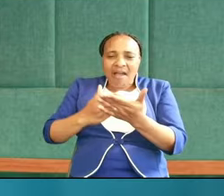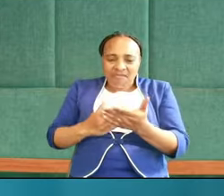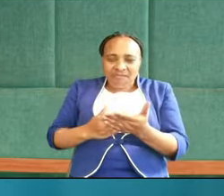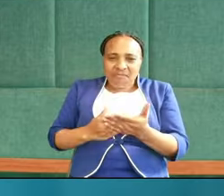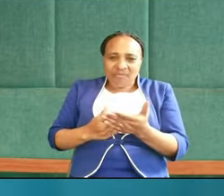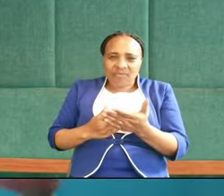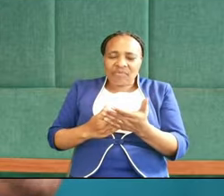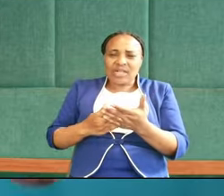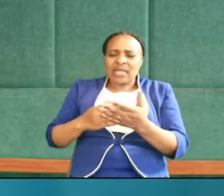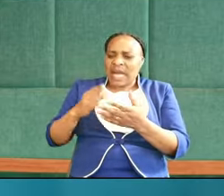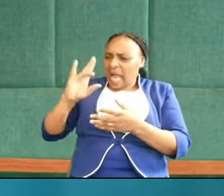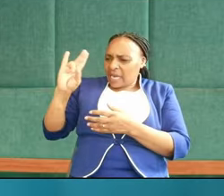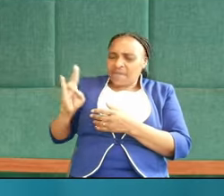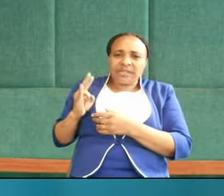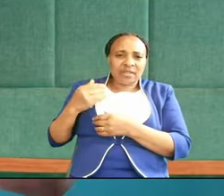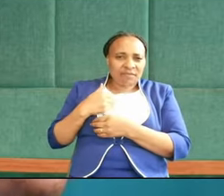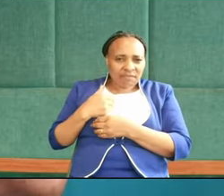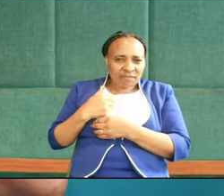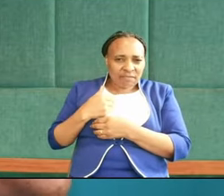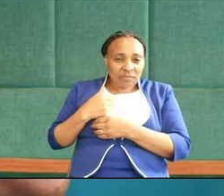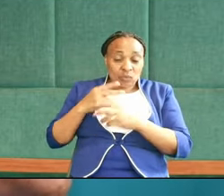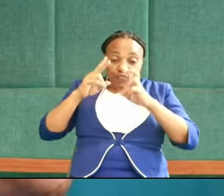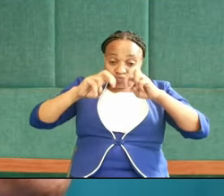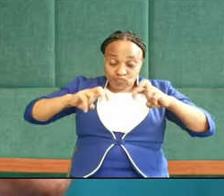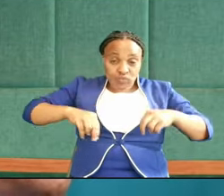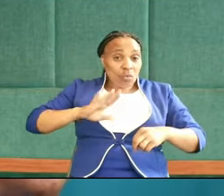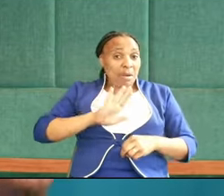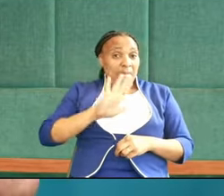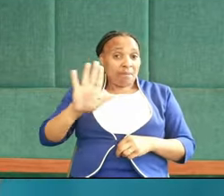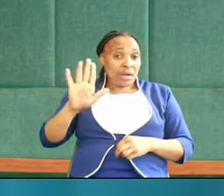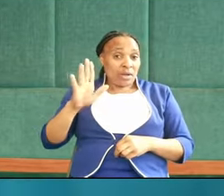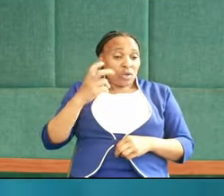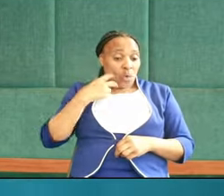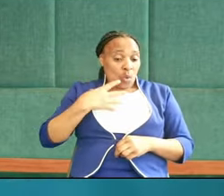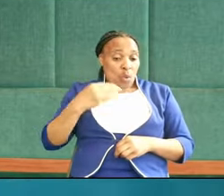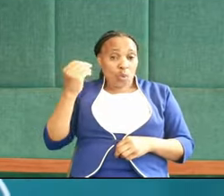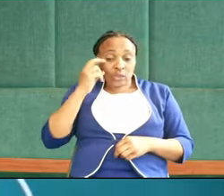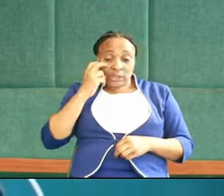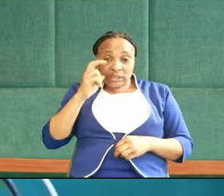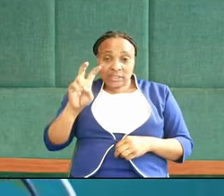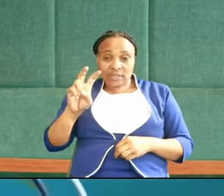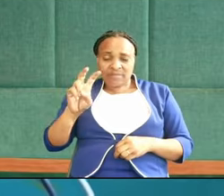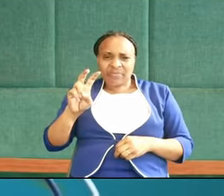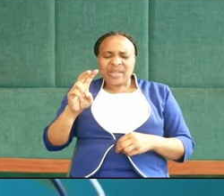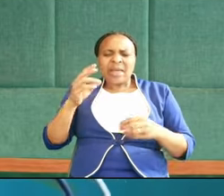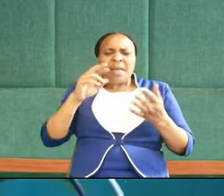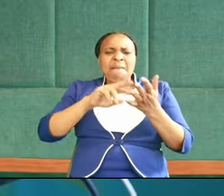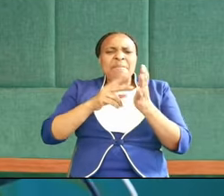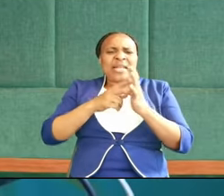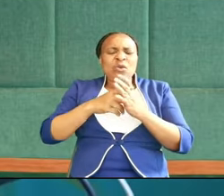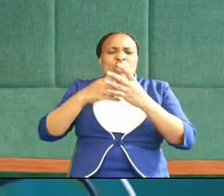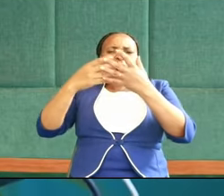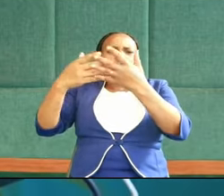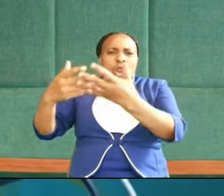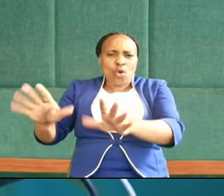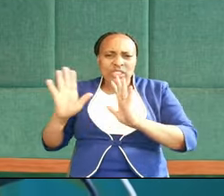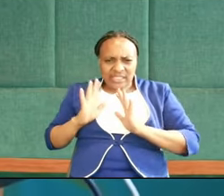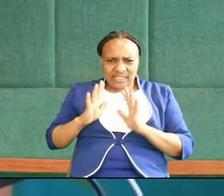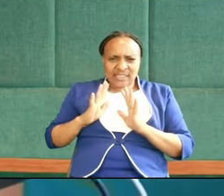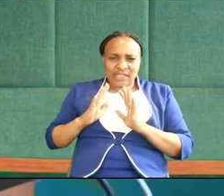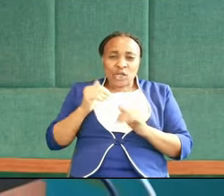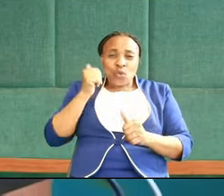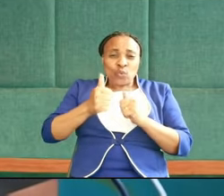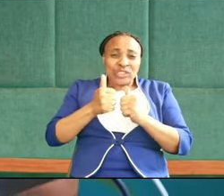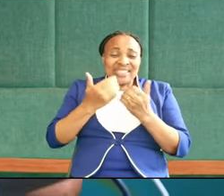returning as Seventh-day Adventists. Check it out. We are losing the things that